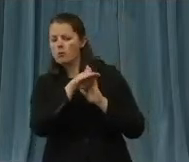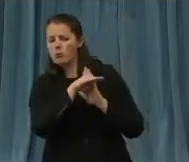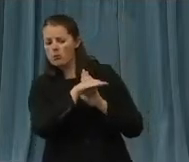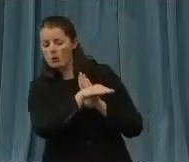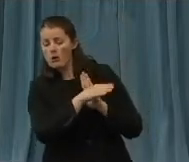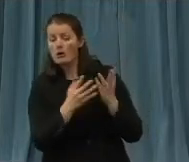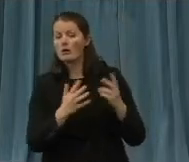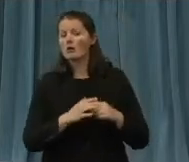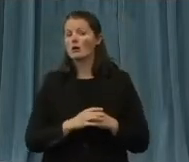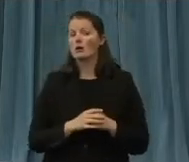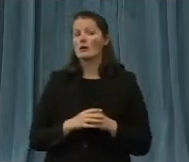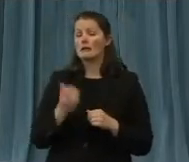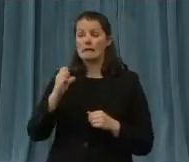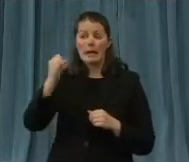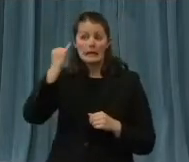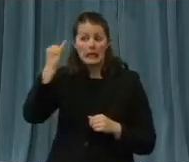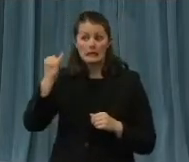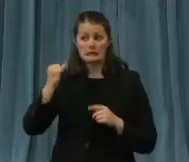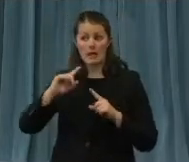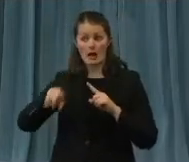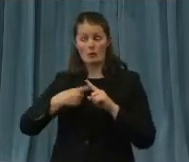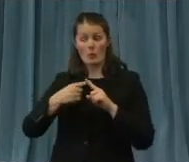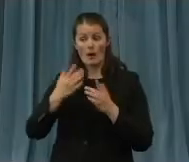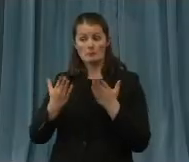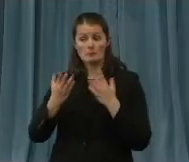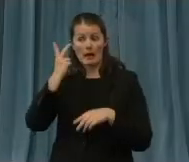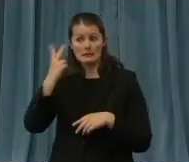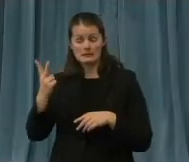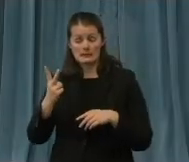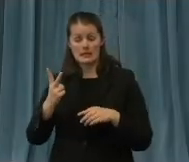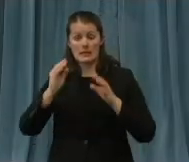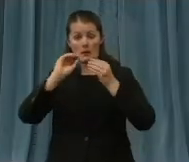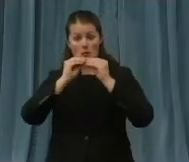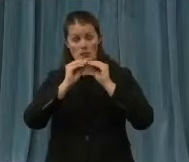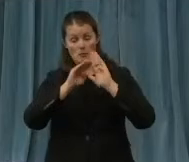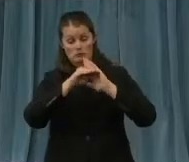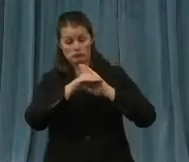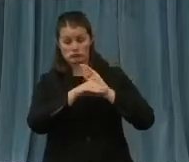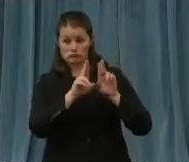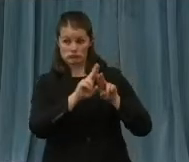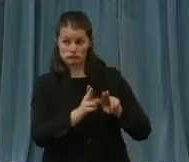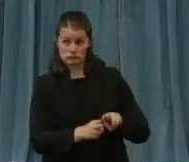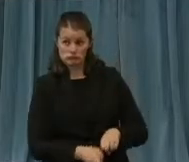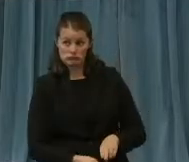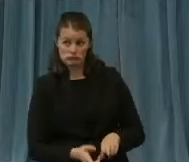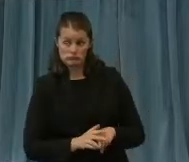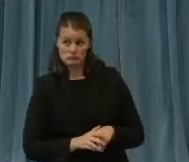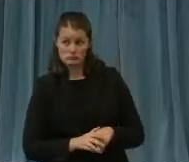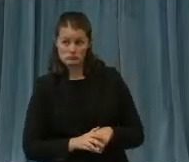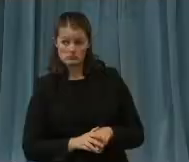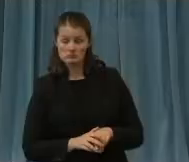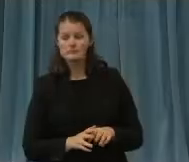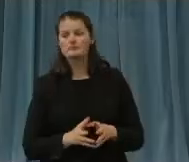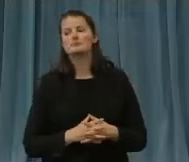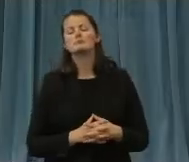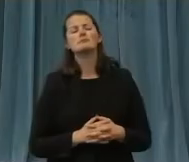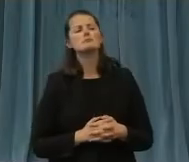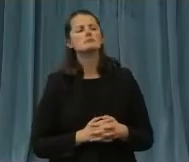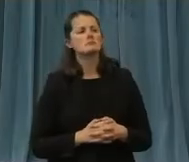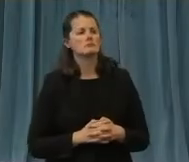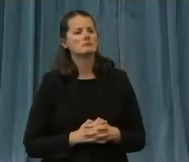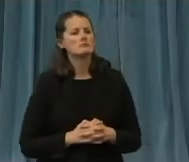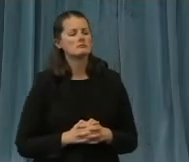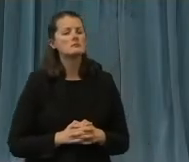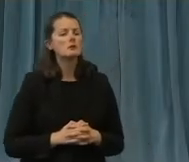a steady decline in cases? So based on the numbers now, we have just recently started to